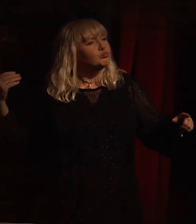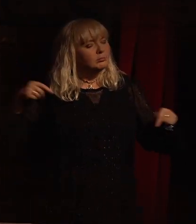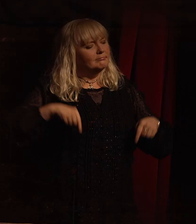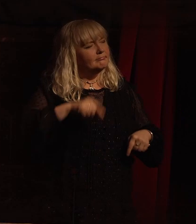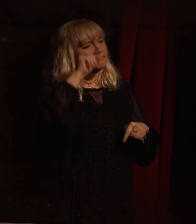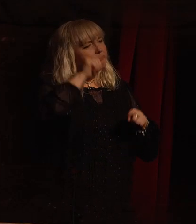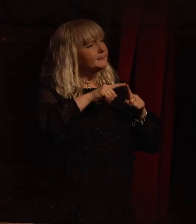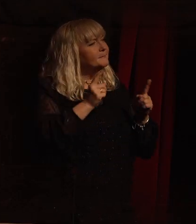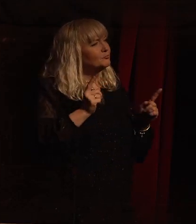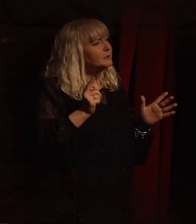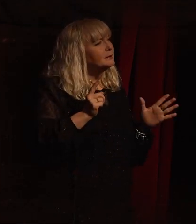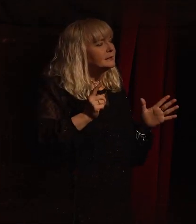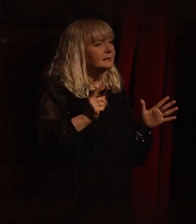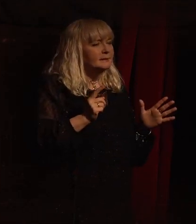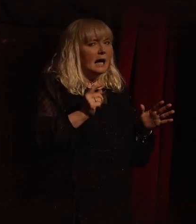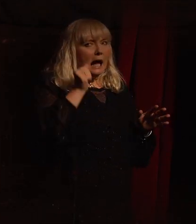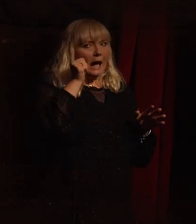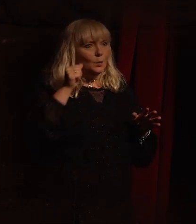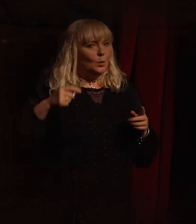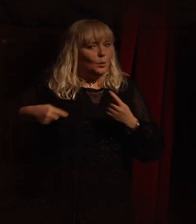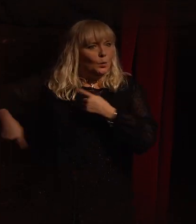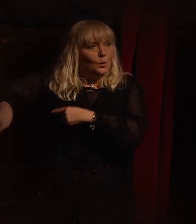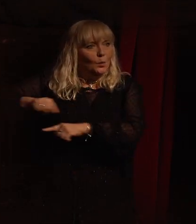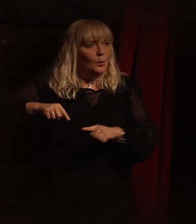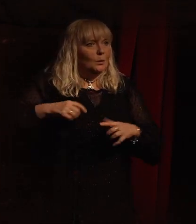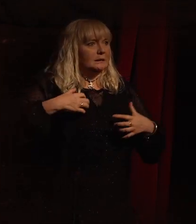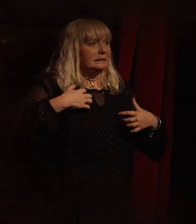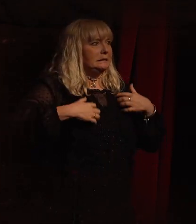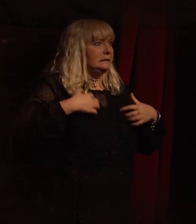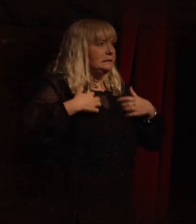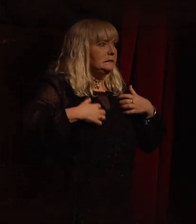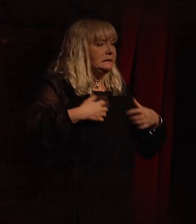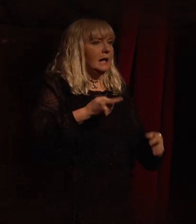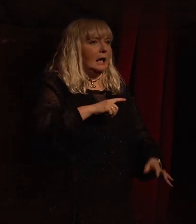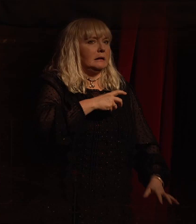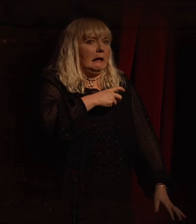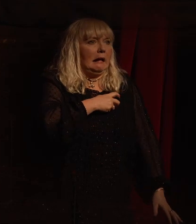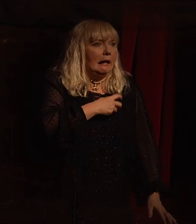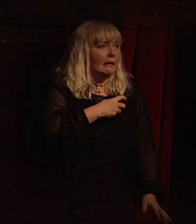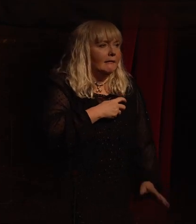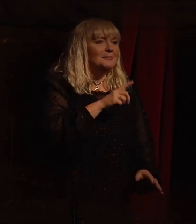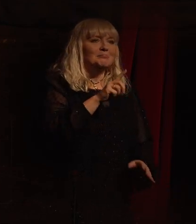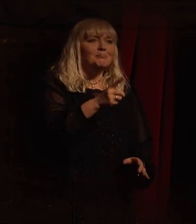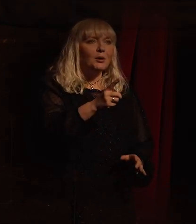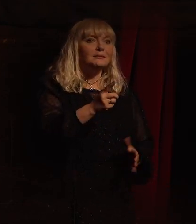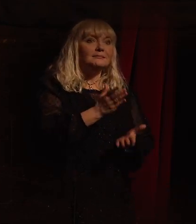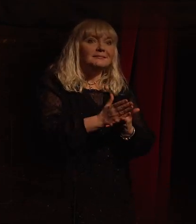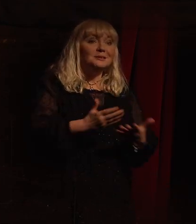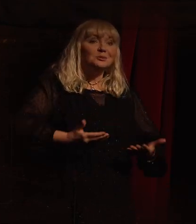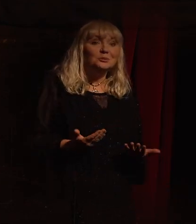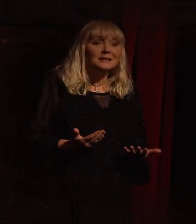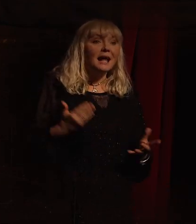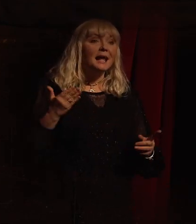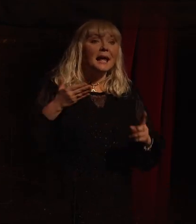excited, or are they just scared? But either way, today is about having absolute fun. And that's what we're going to do